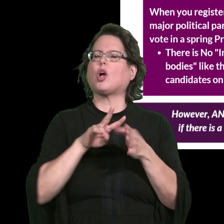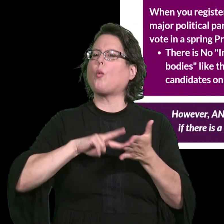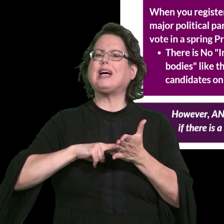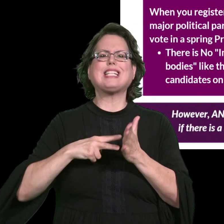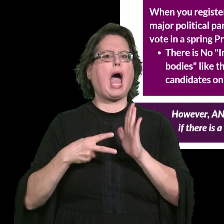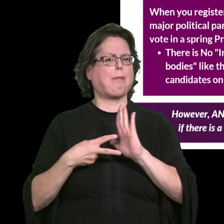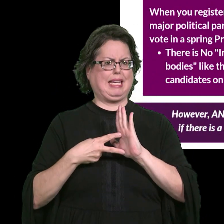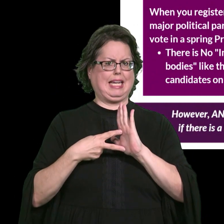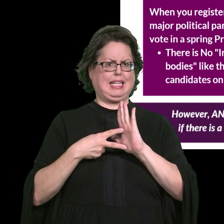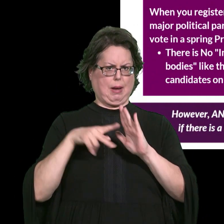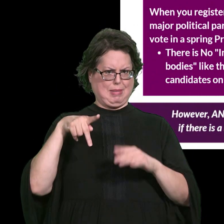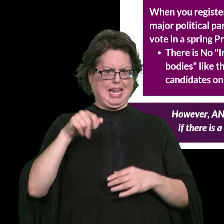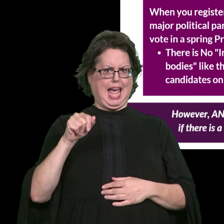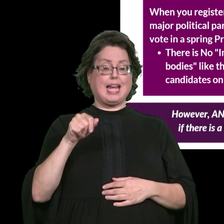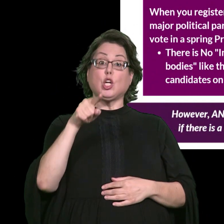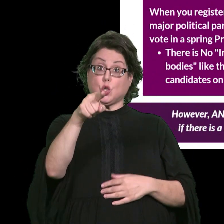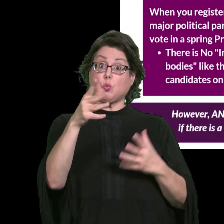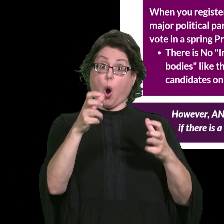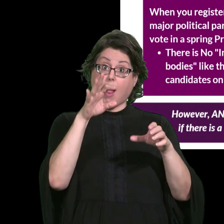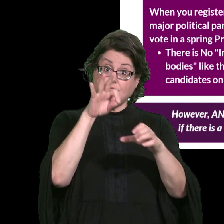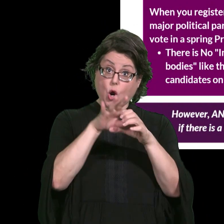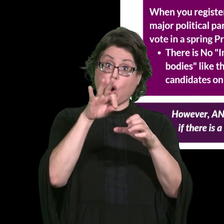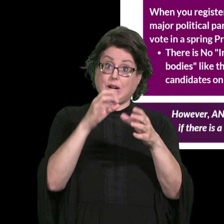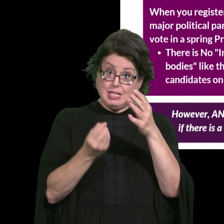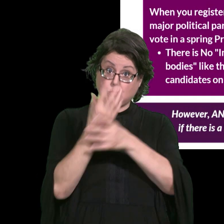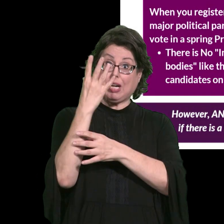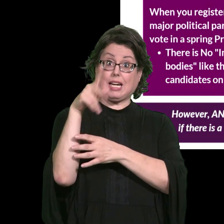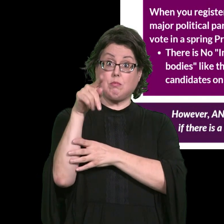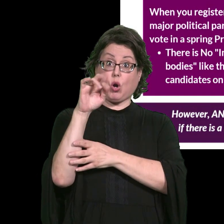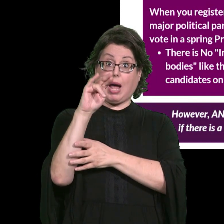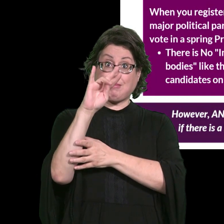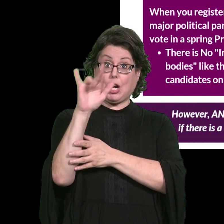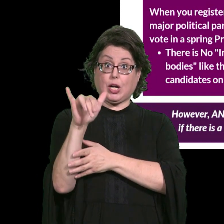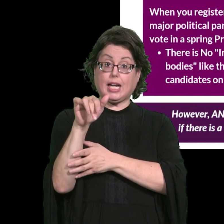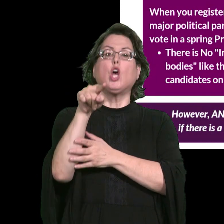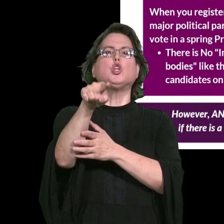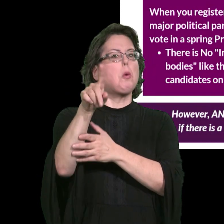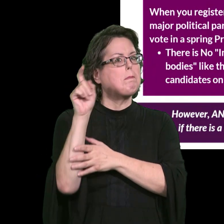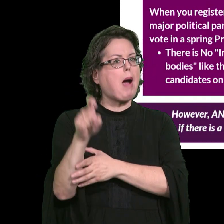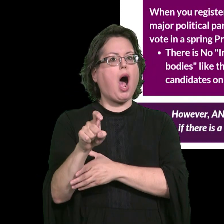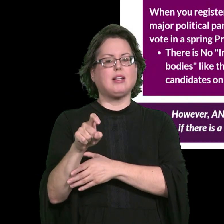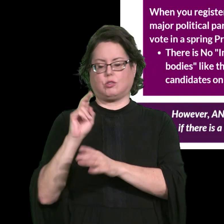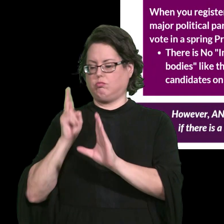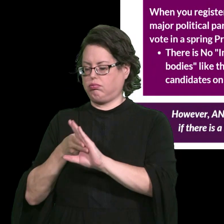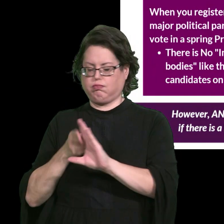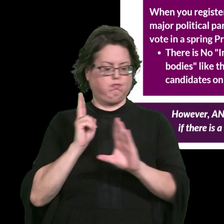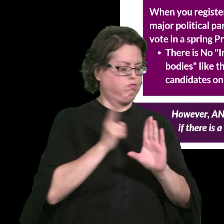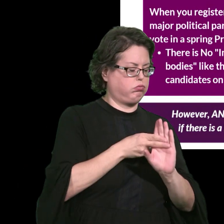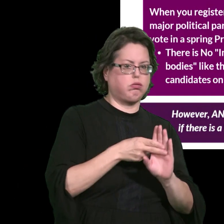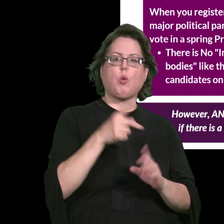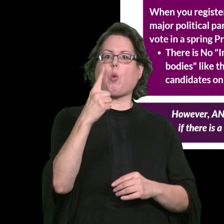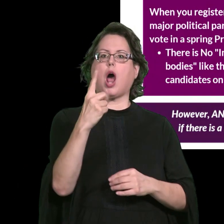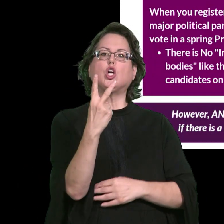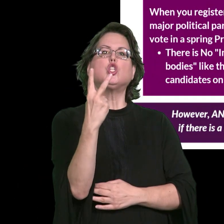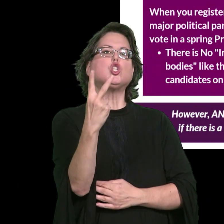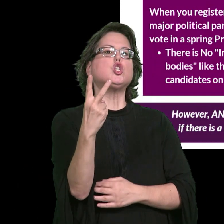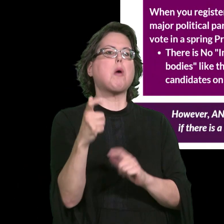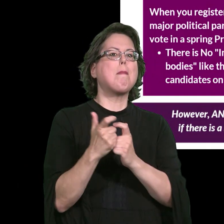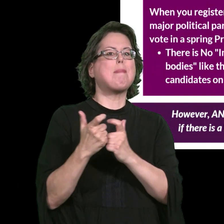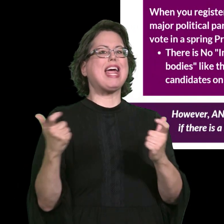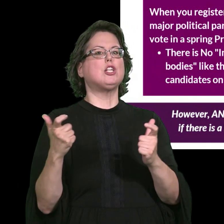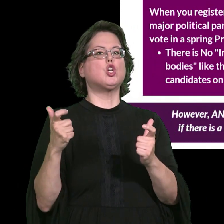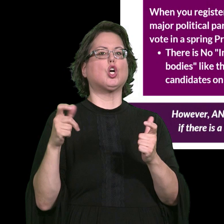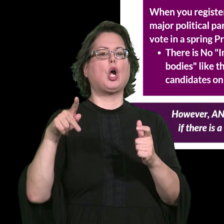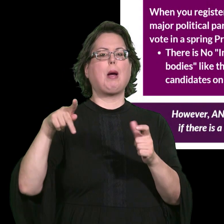order to vote in a spring primary when you register to vote, you must enroll in one of the two major political parties,